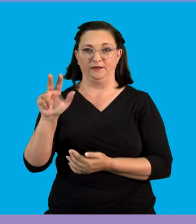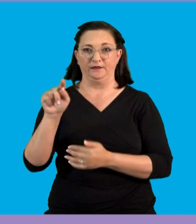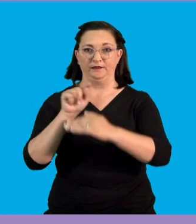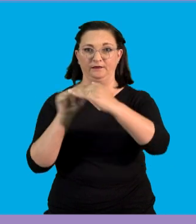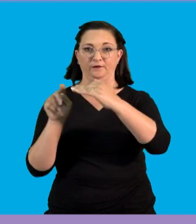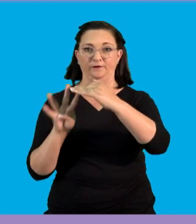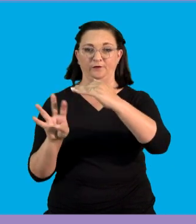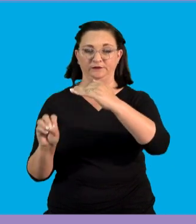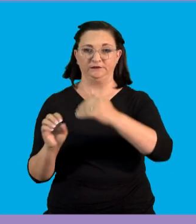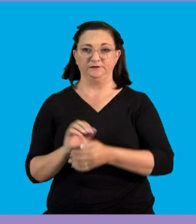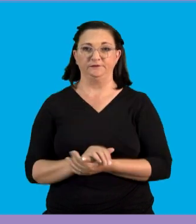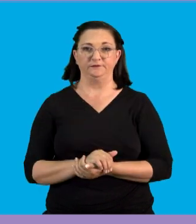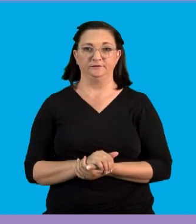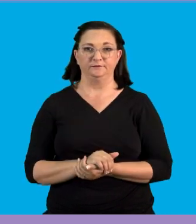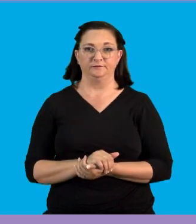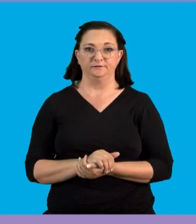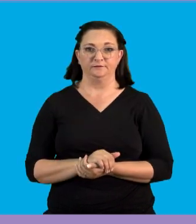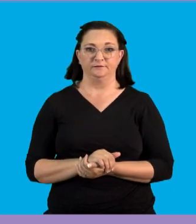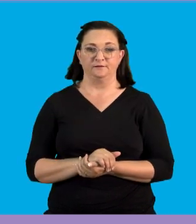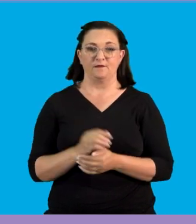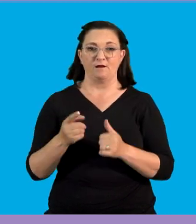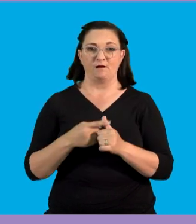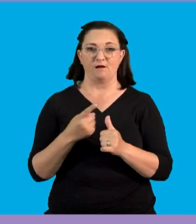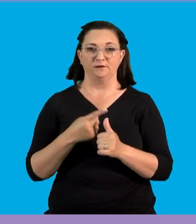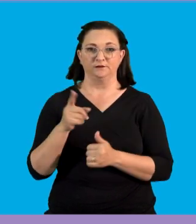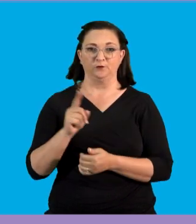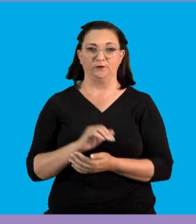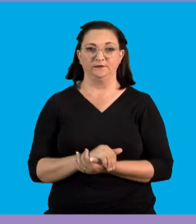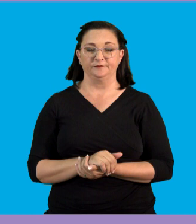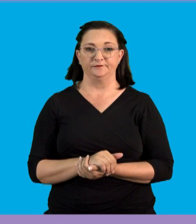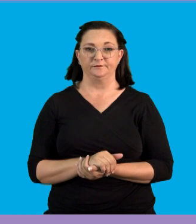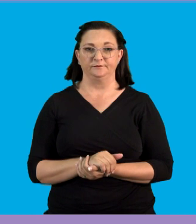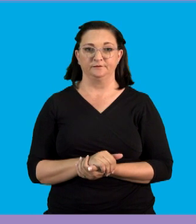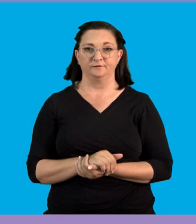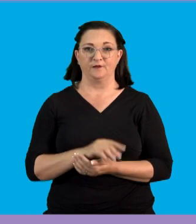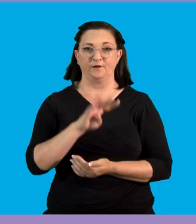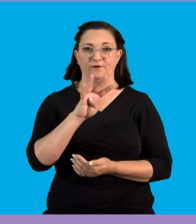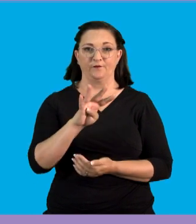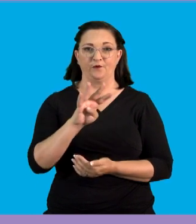208 divided by 40. That will give us a total of